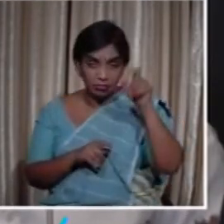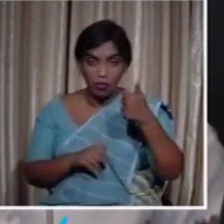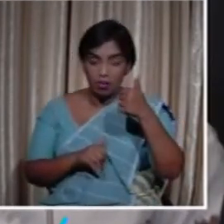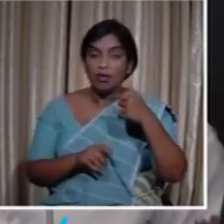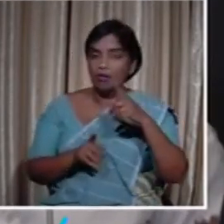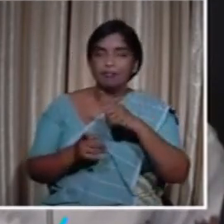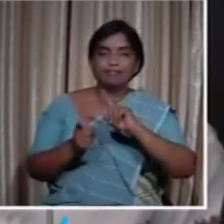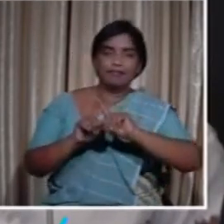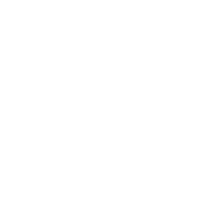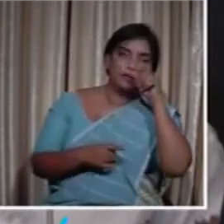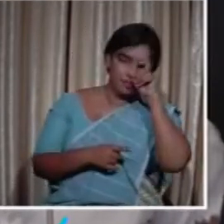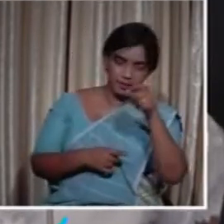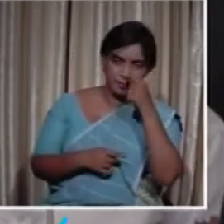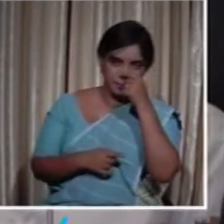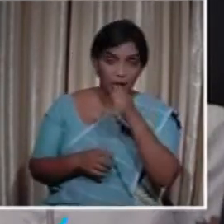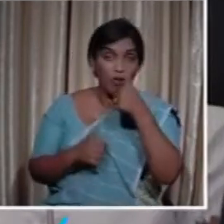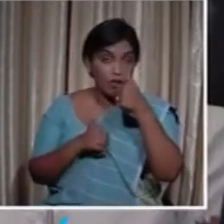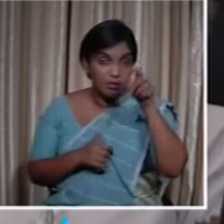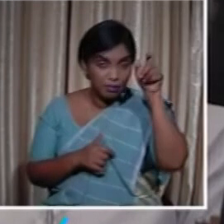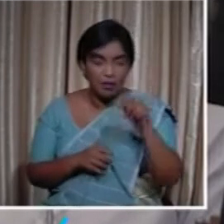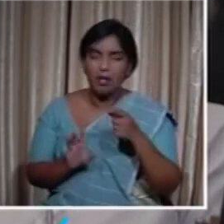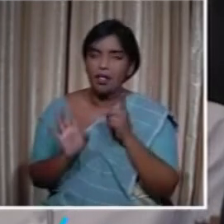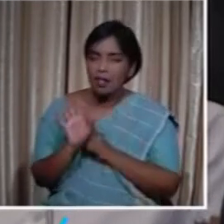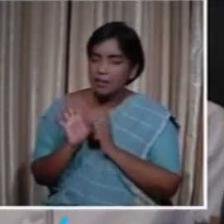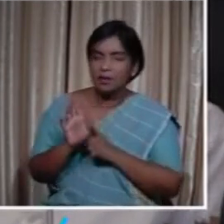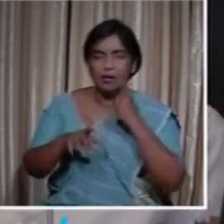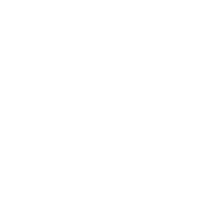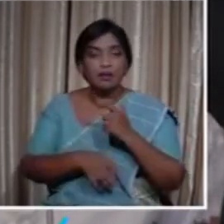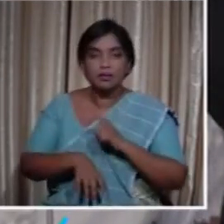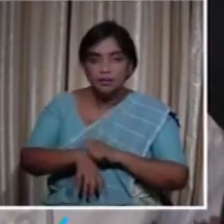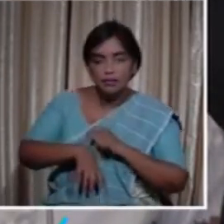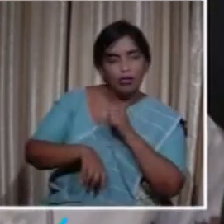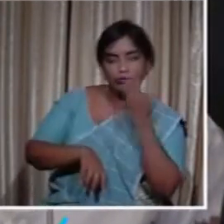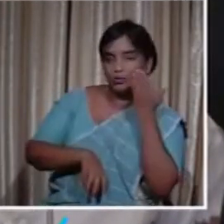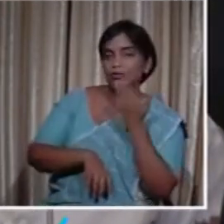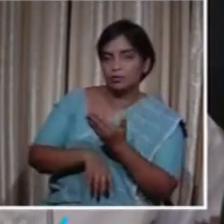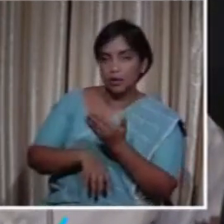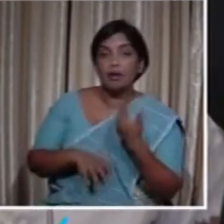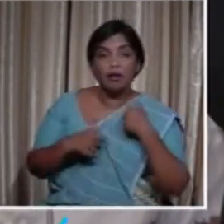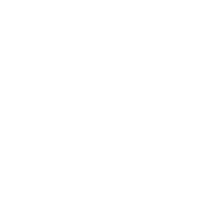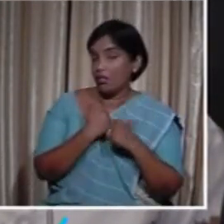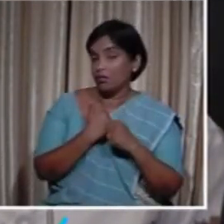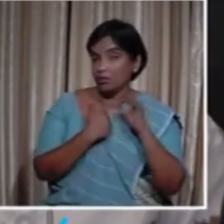We take advantage of every opportunity that comes our way. We will use these opportunities to build the country with